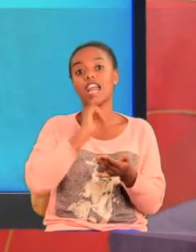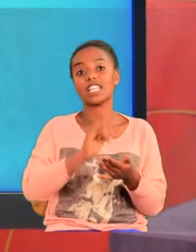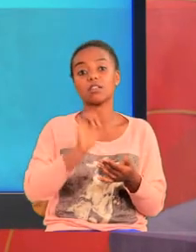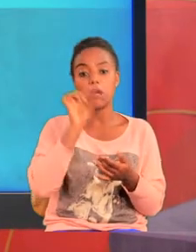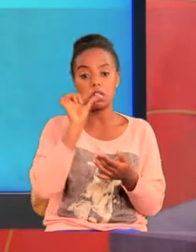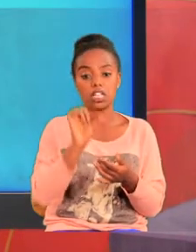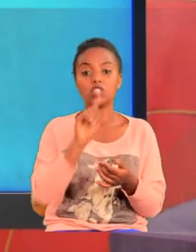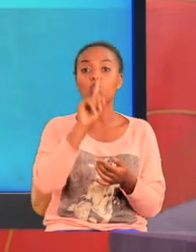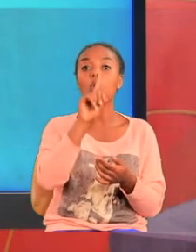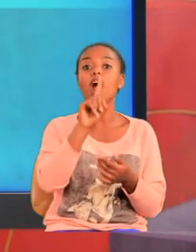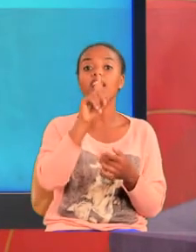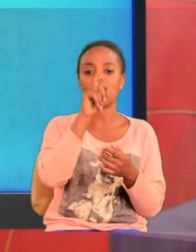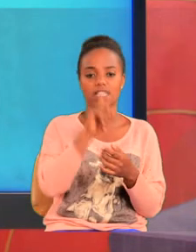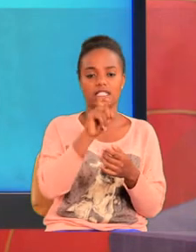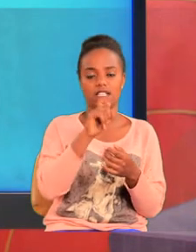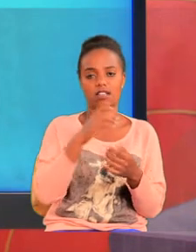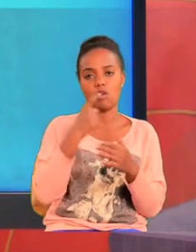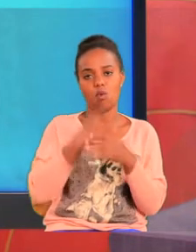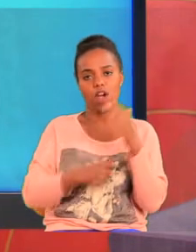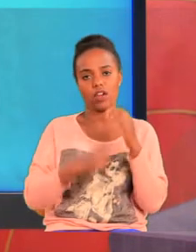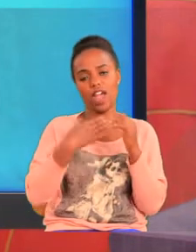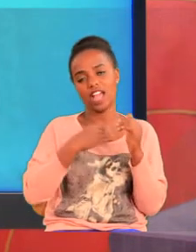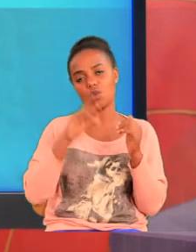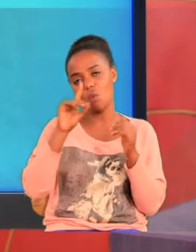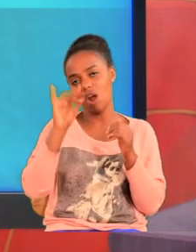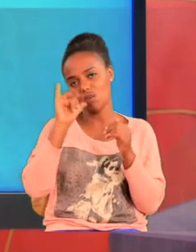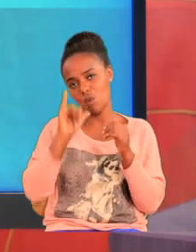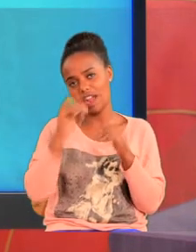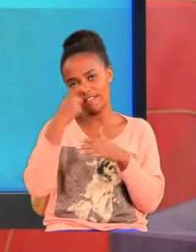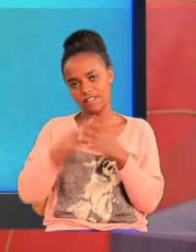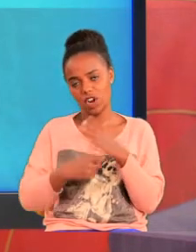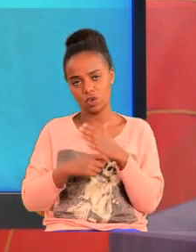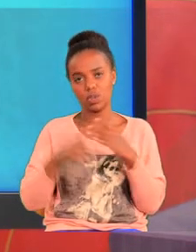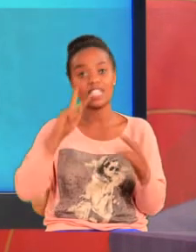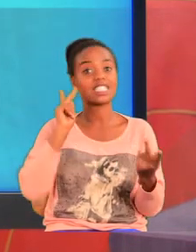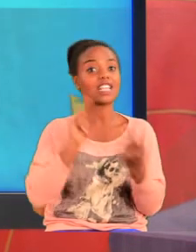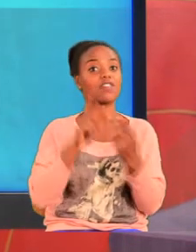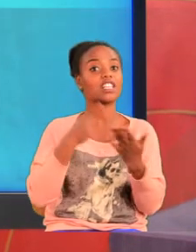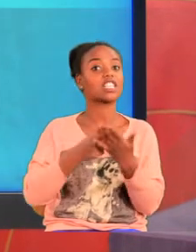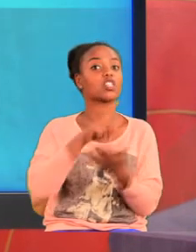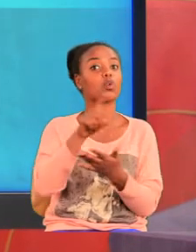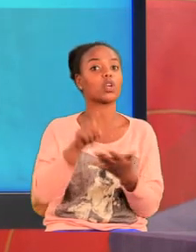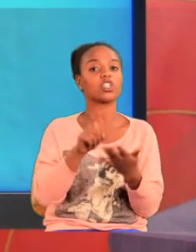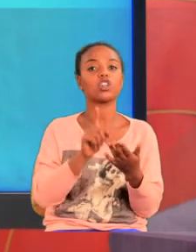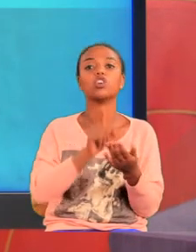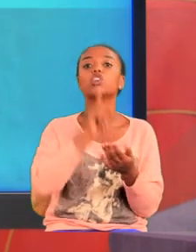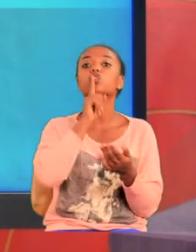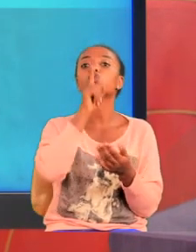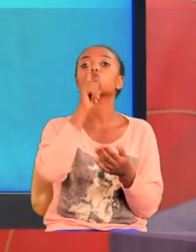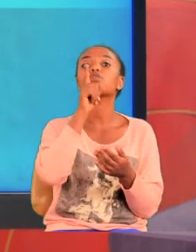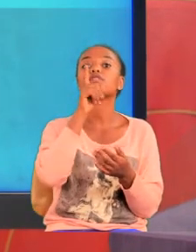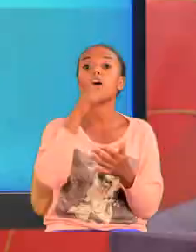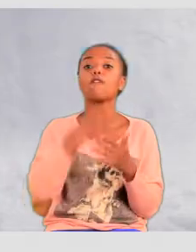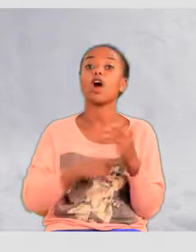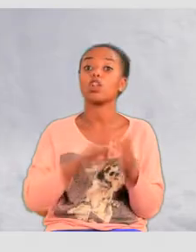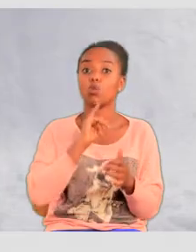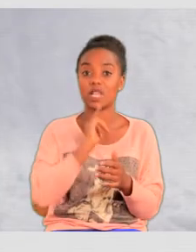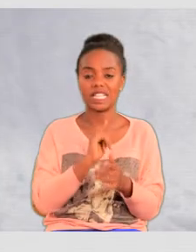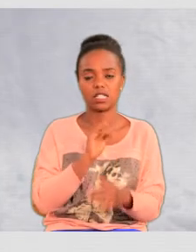value of x and one value of y satisfying this equation. Therefore, it is true's value is this